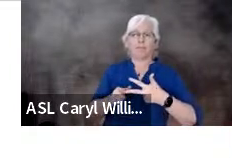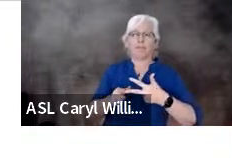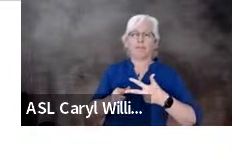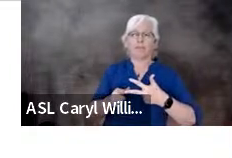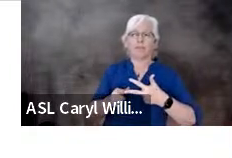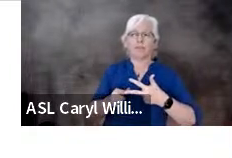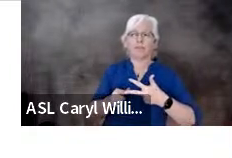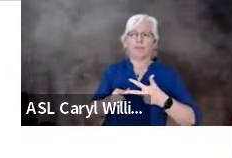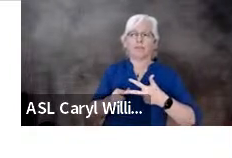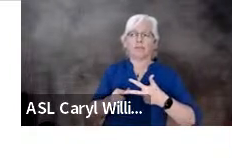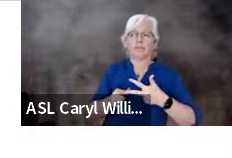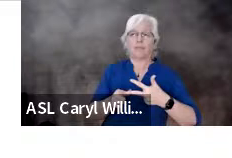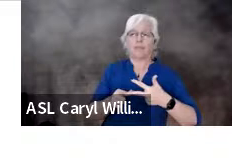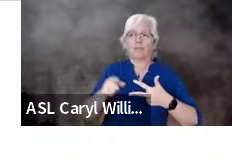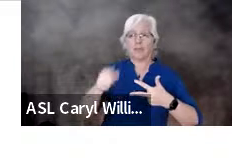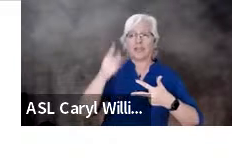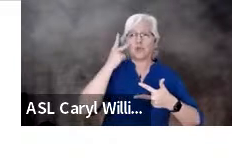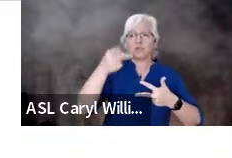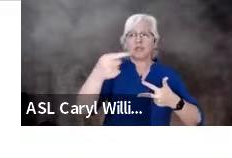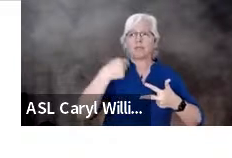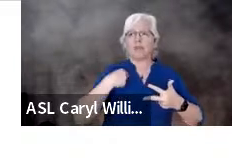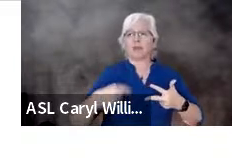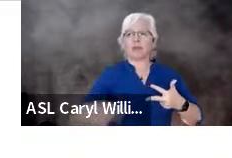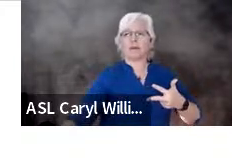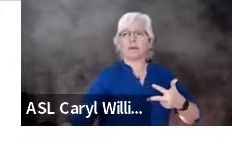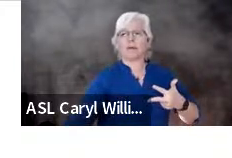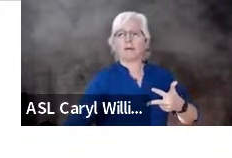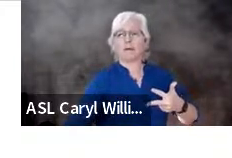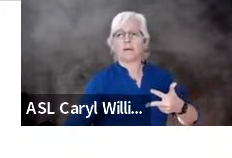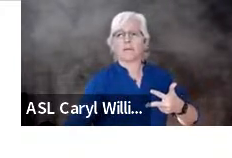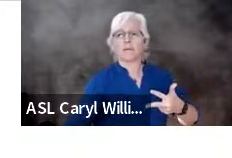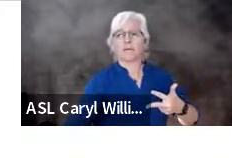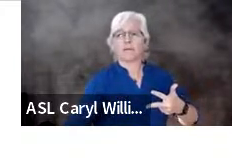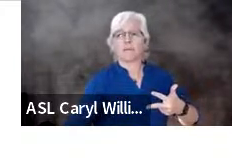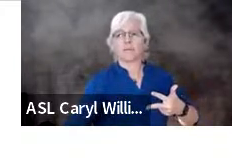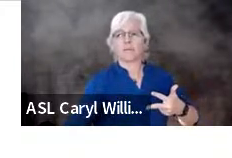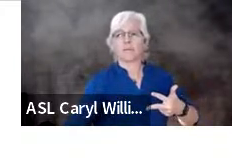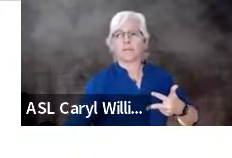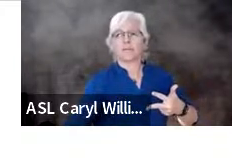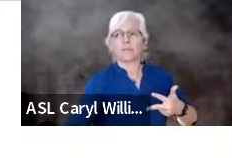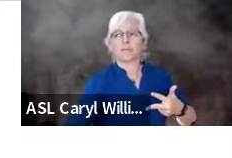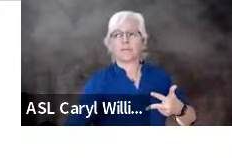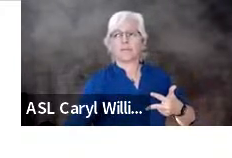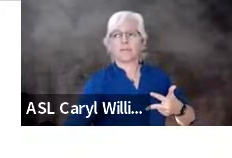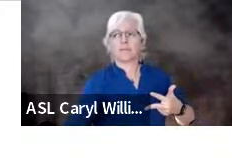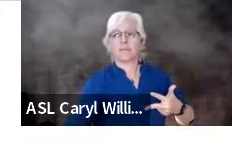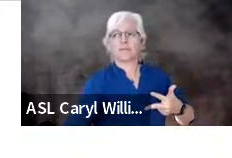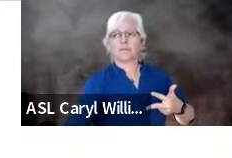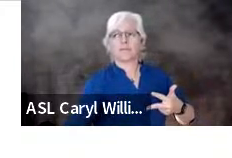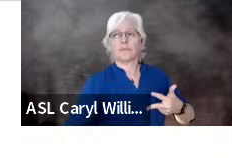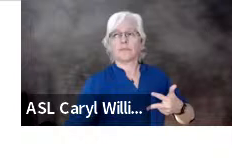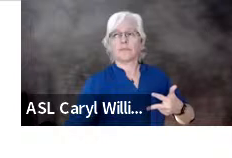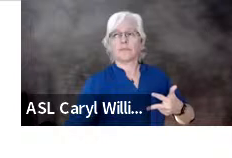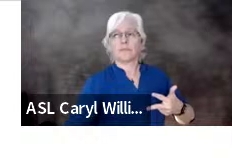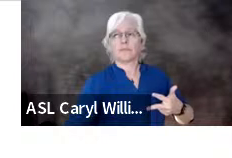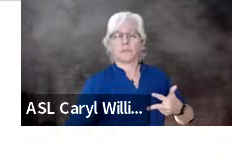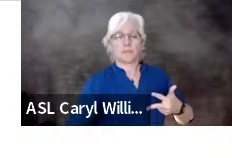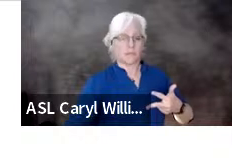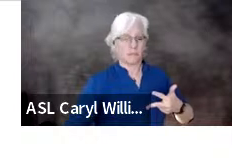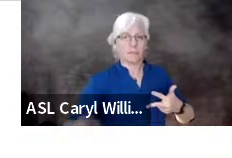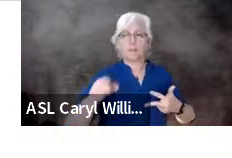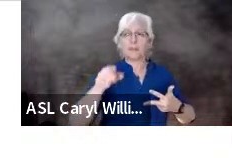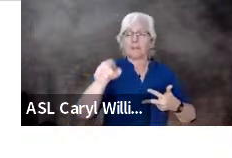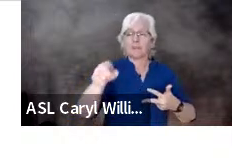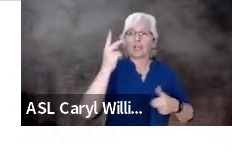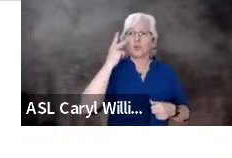and even used. And that can be used to create new content based on training data. And so there